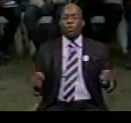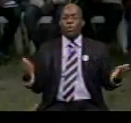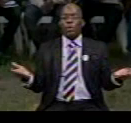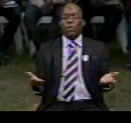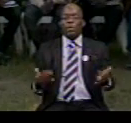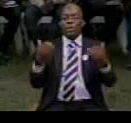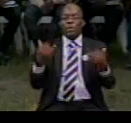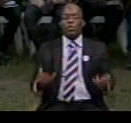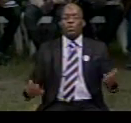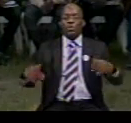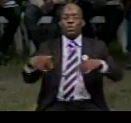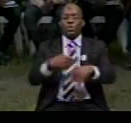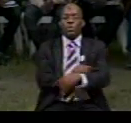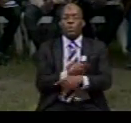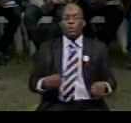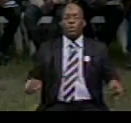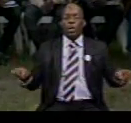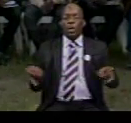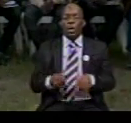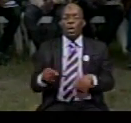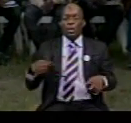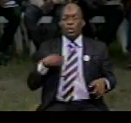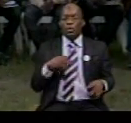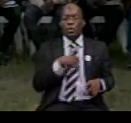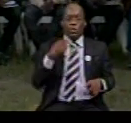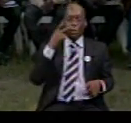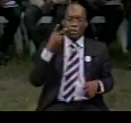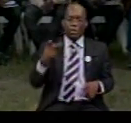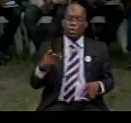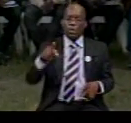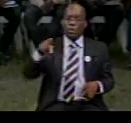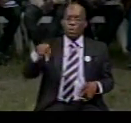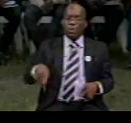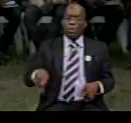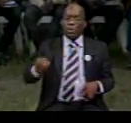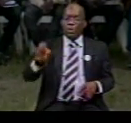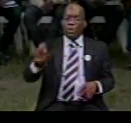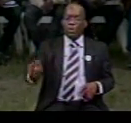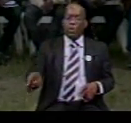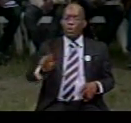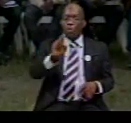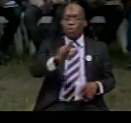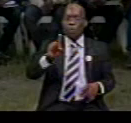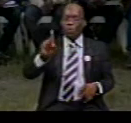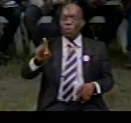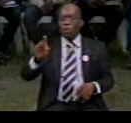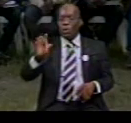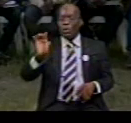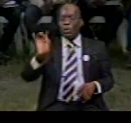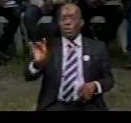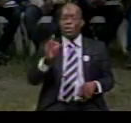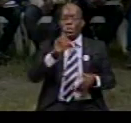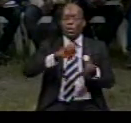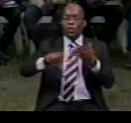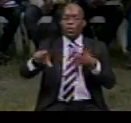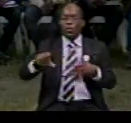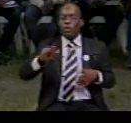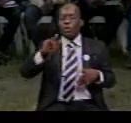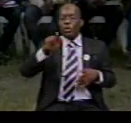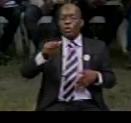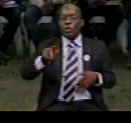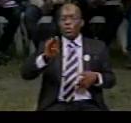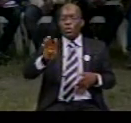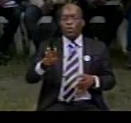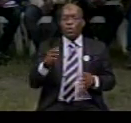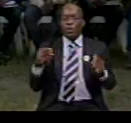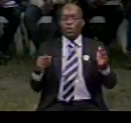look at Psalm 118, verse 24, he said, "This is the day which the